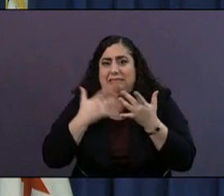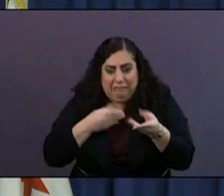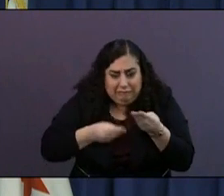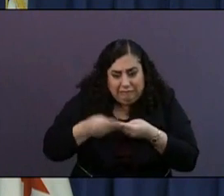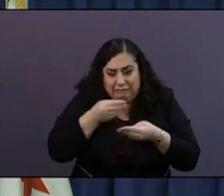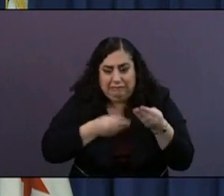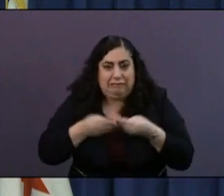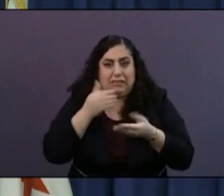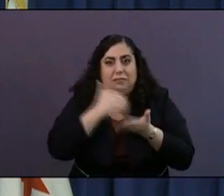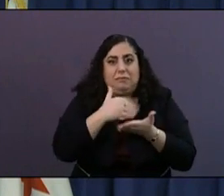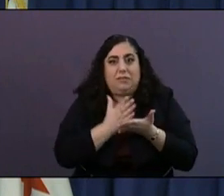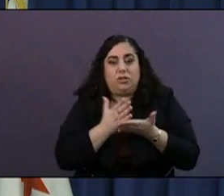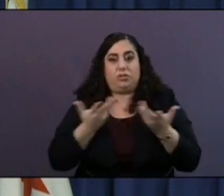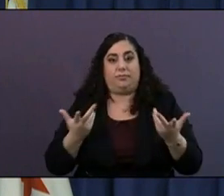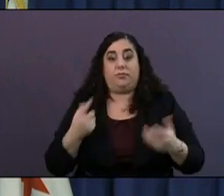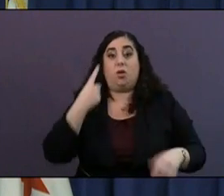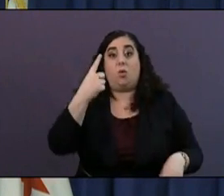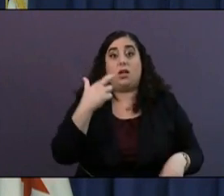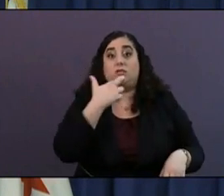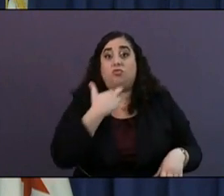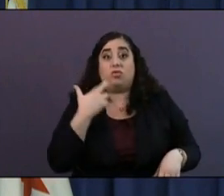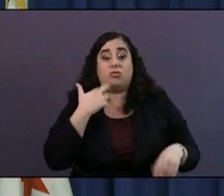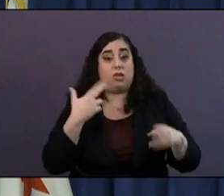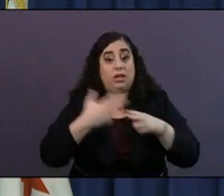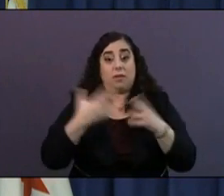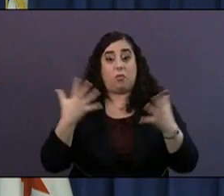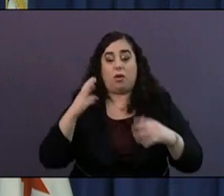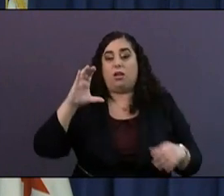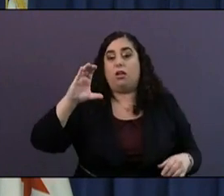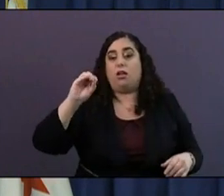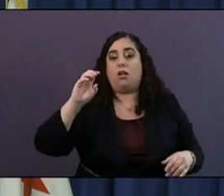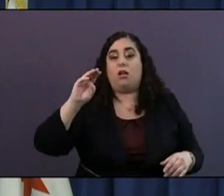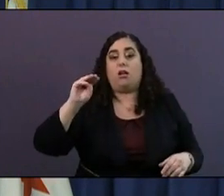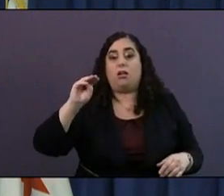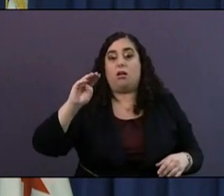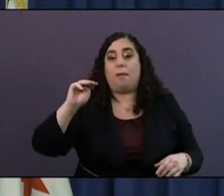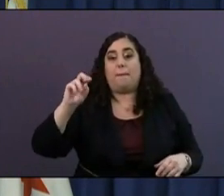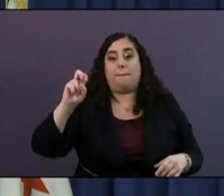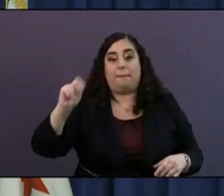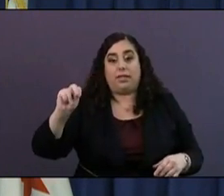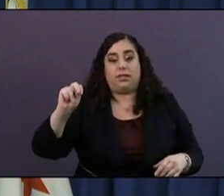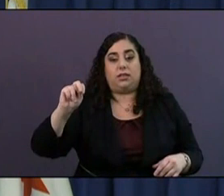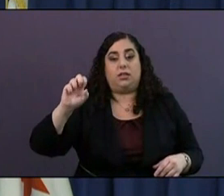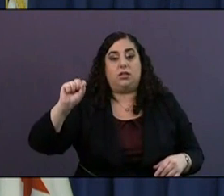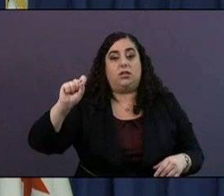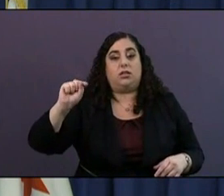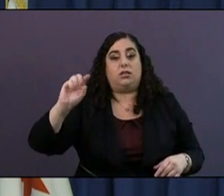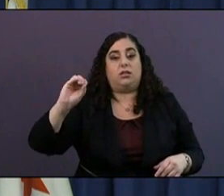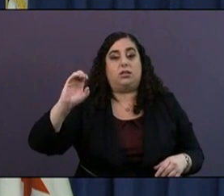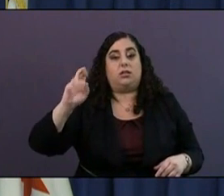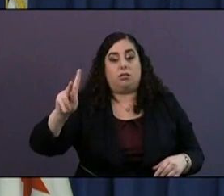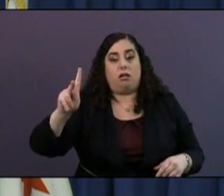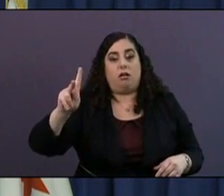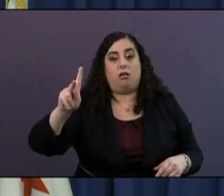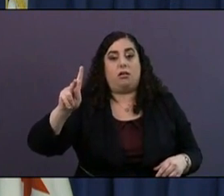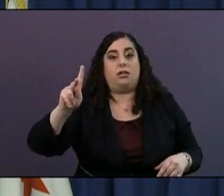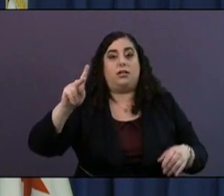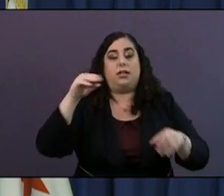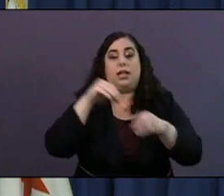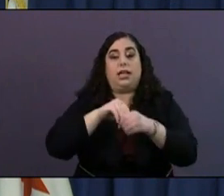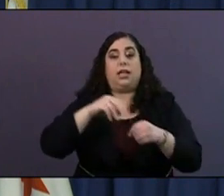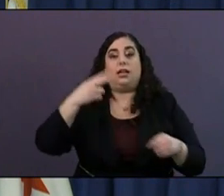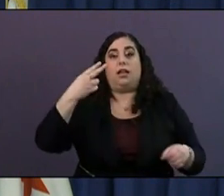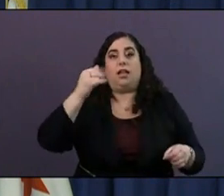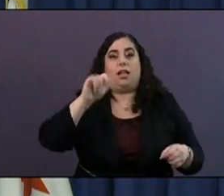called Common Stock in Hillcrest, saw, of course, that their industry had been hit very hard. Many servers,